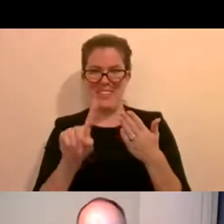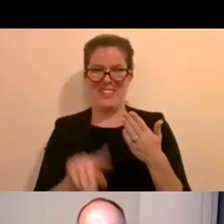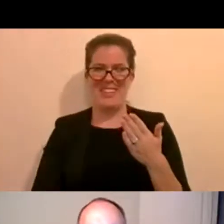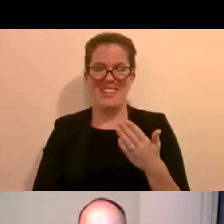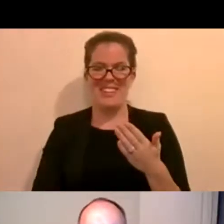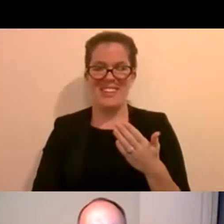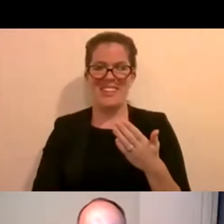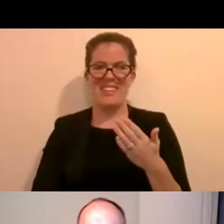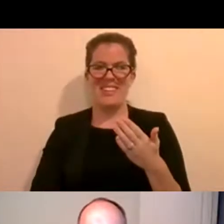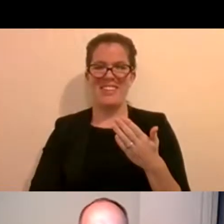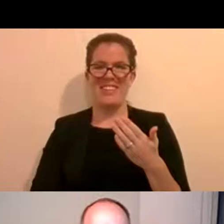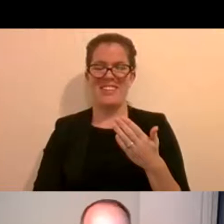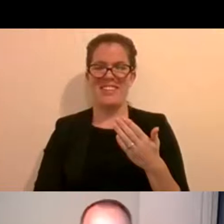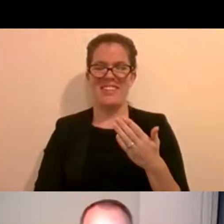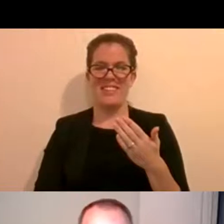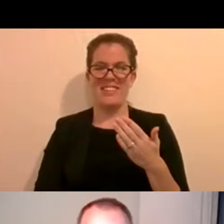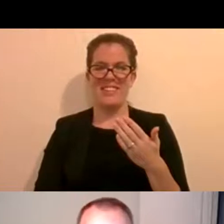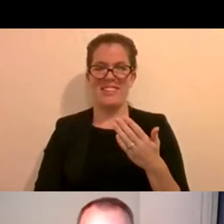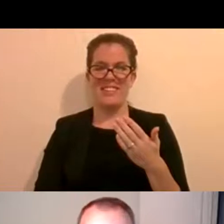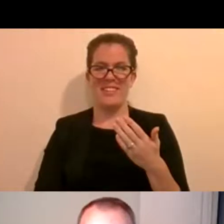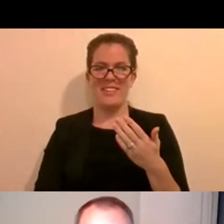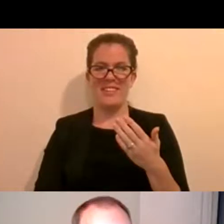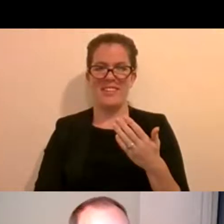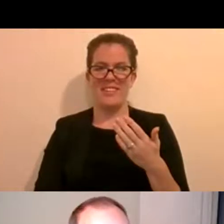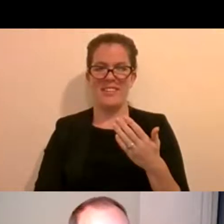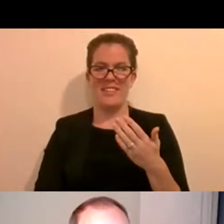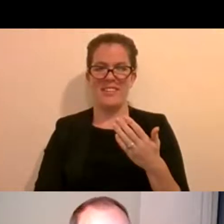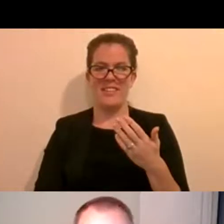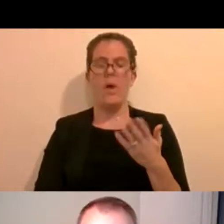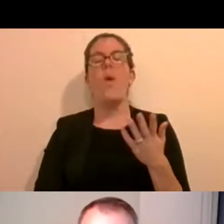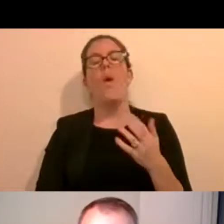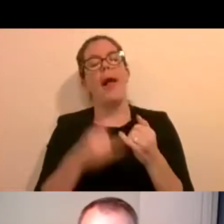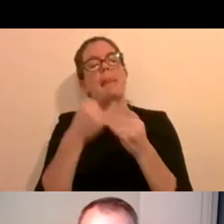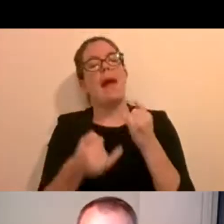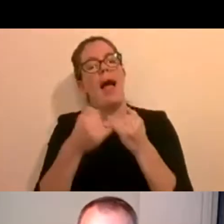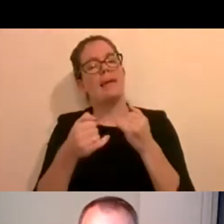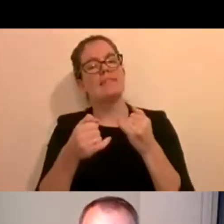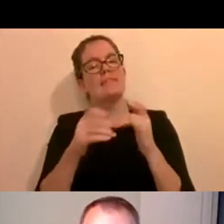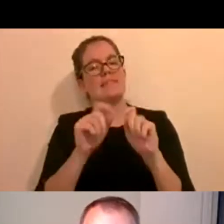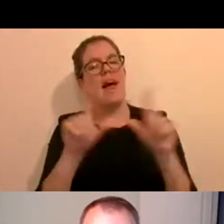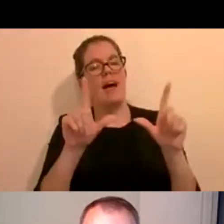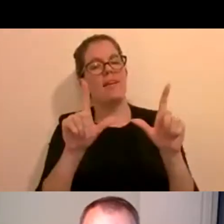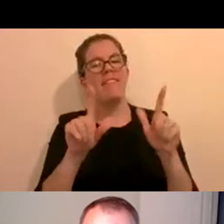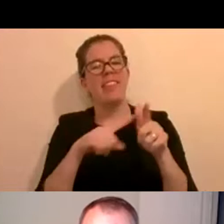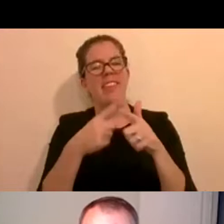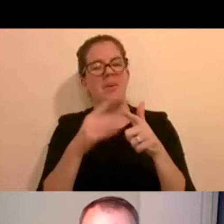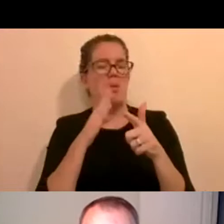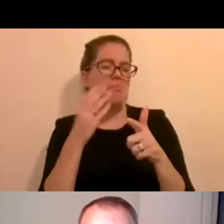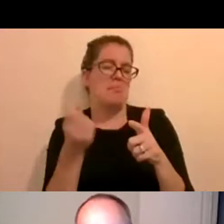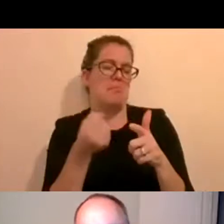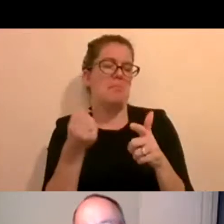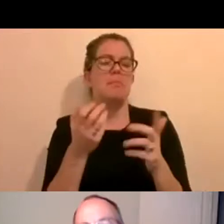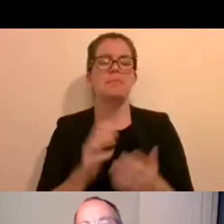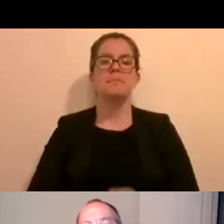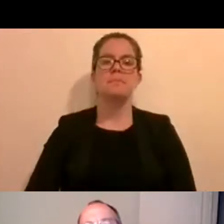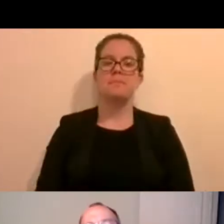and then this is the final slide, and then we're going to stop here in just a few minutes. And it comes